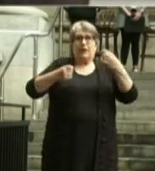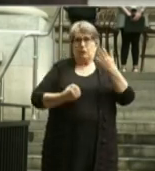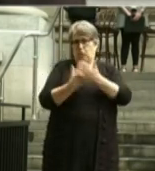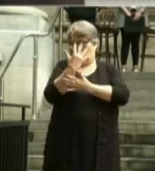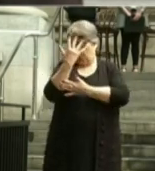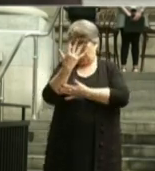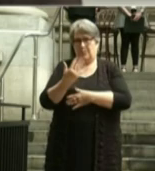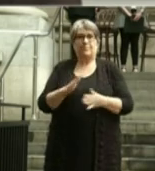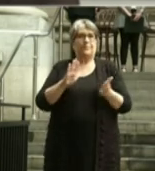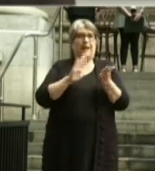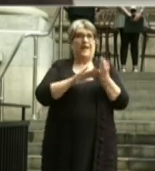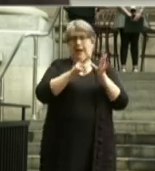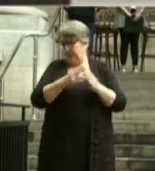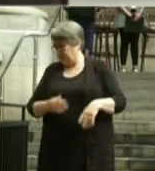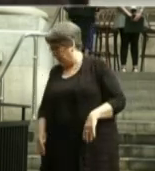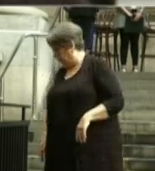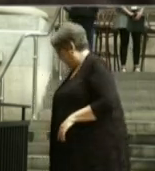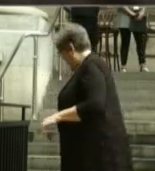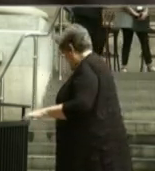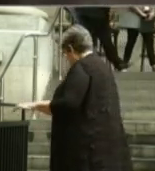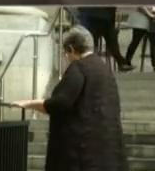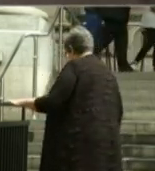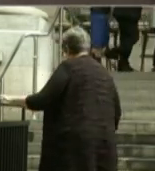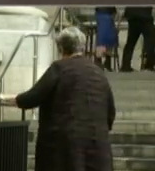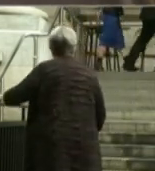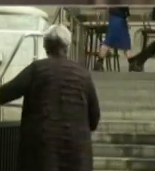Things Grow, Mr. Nathan May.